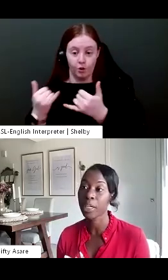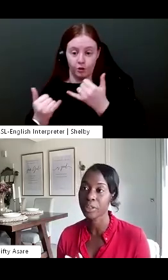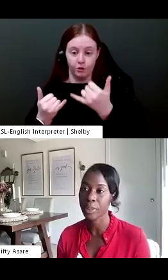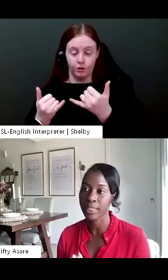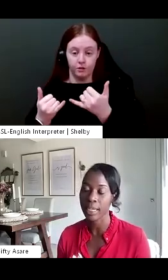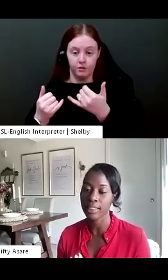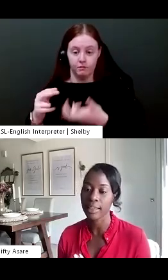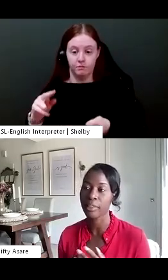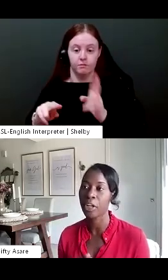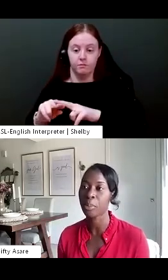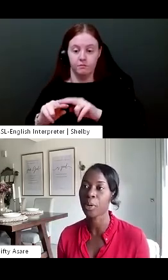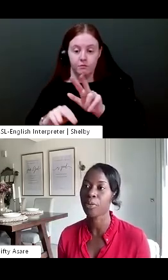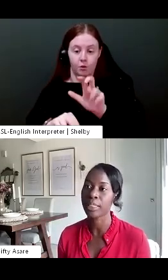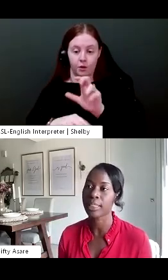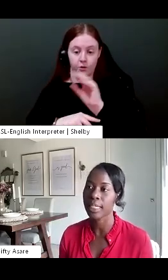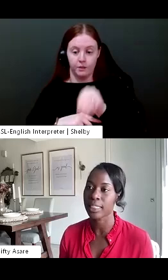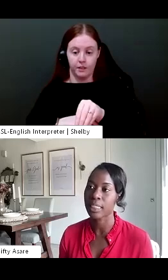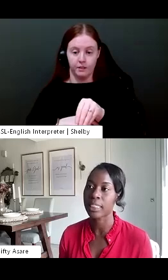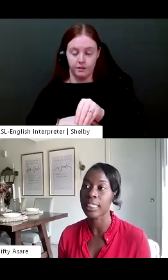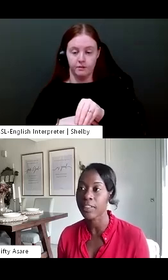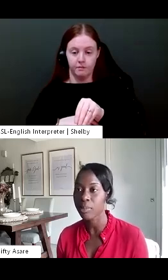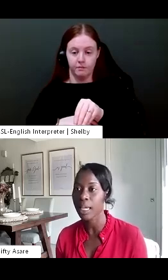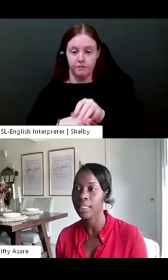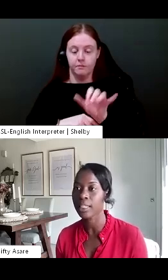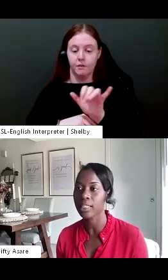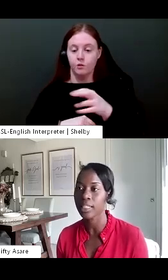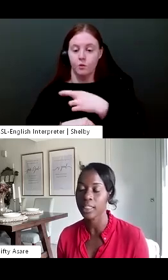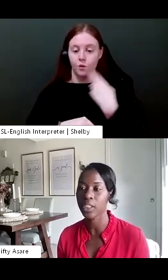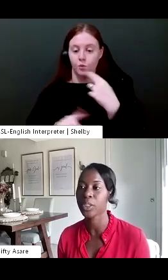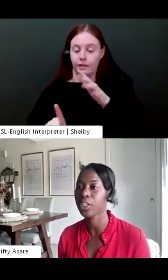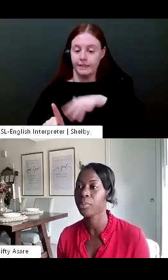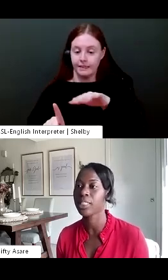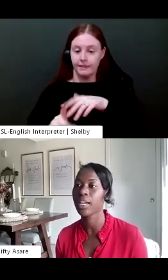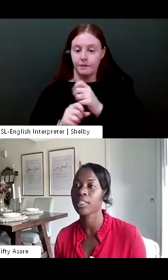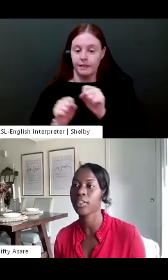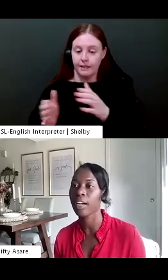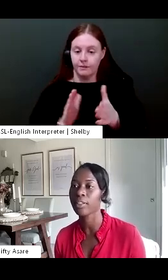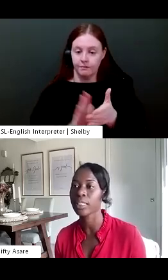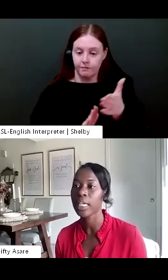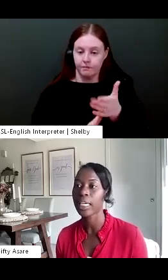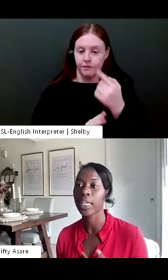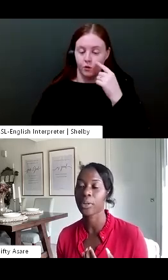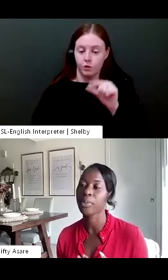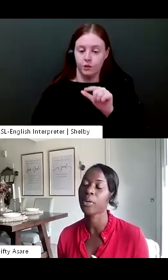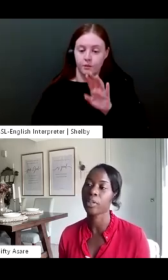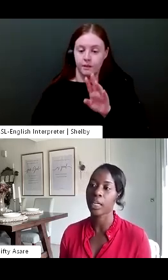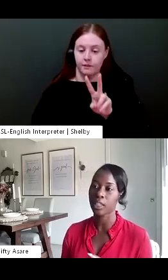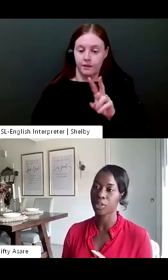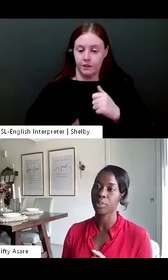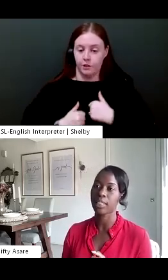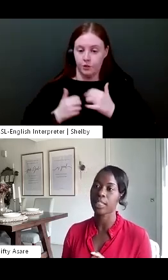over 300%. And then the number of risk assessments and safety plans conducted with gender-based violence survivors increased by